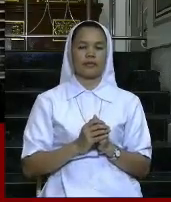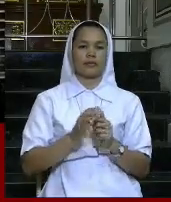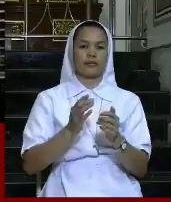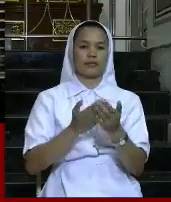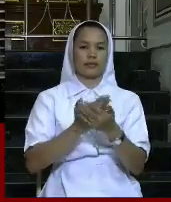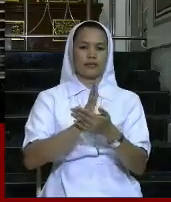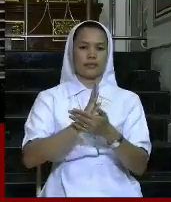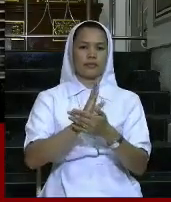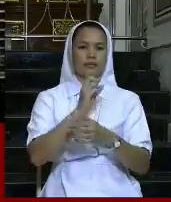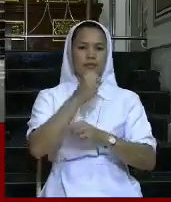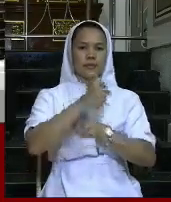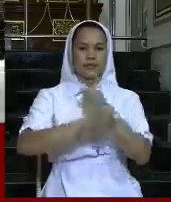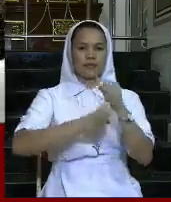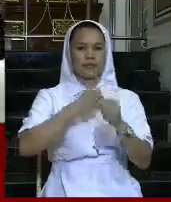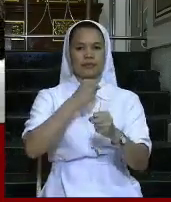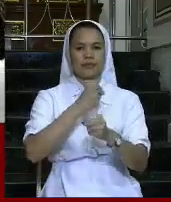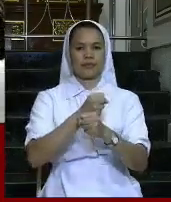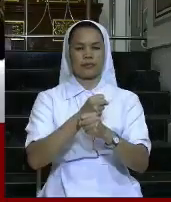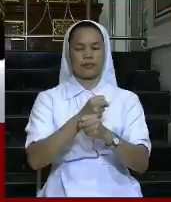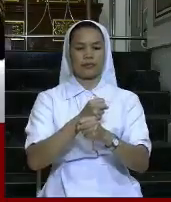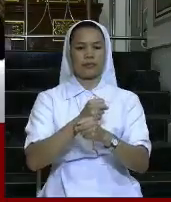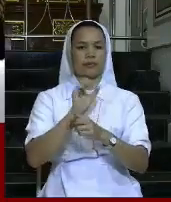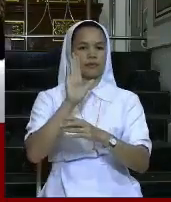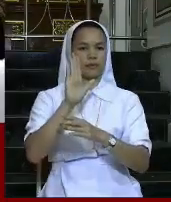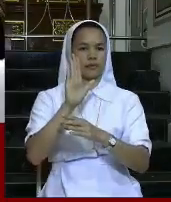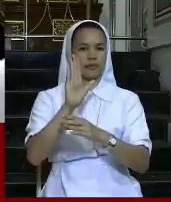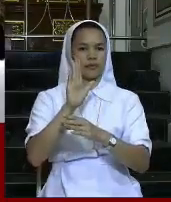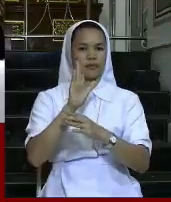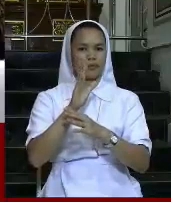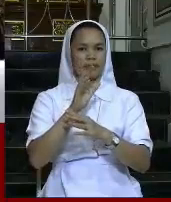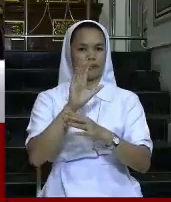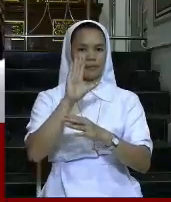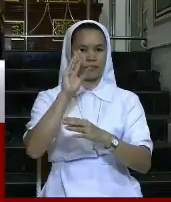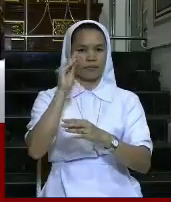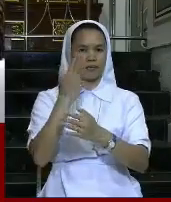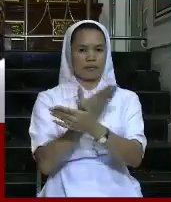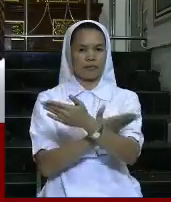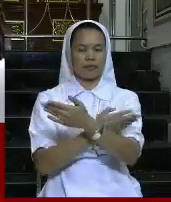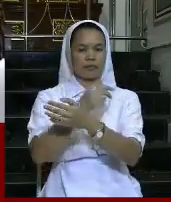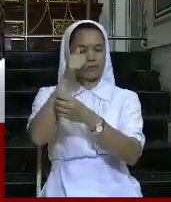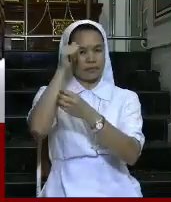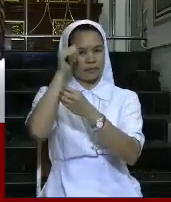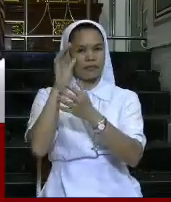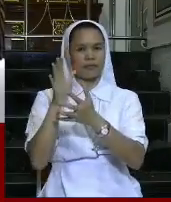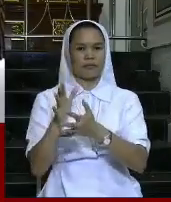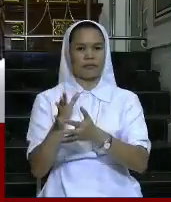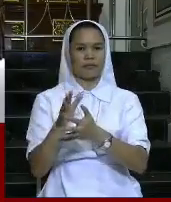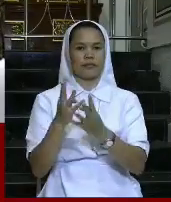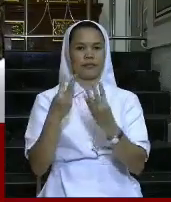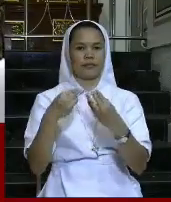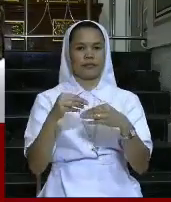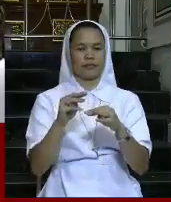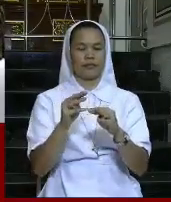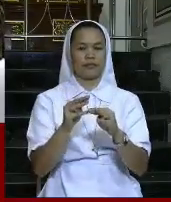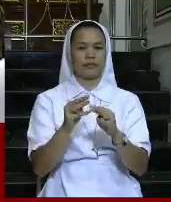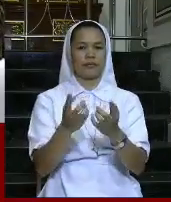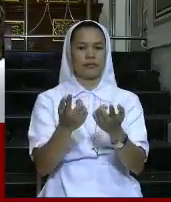Through the passion of your only begotten Son, O God, may our